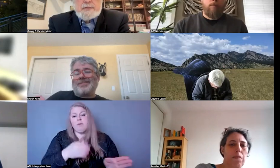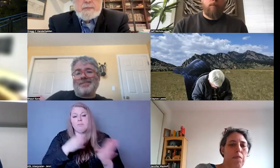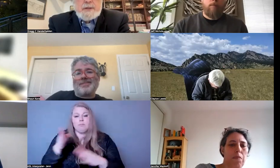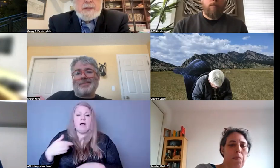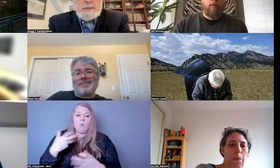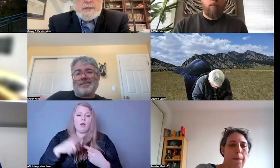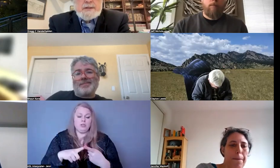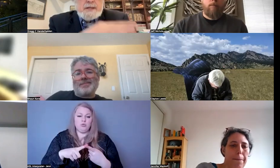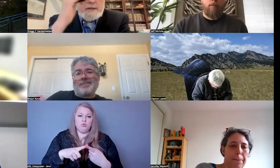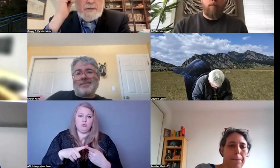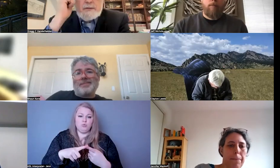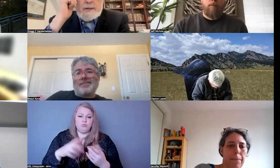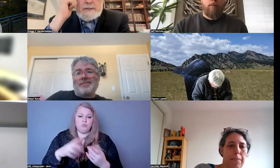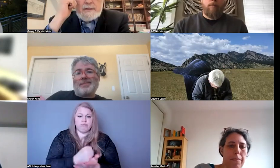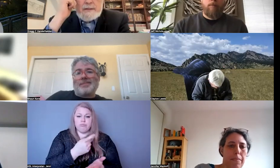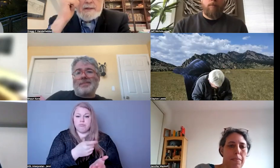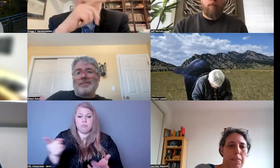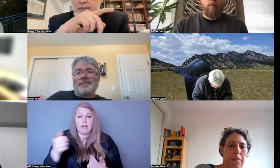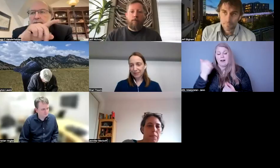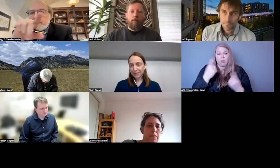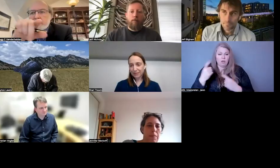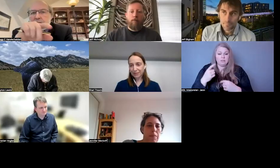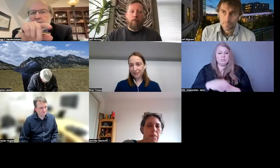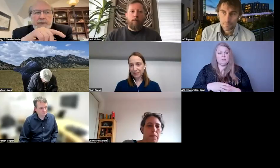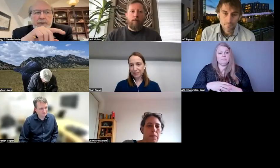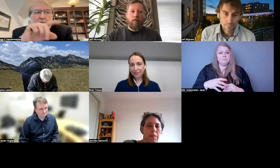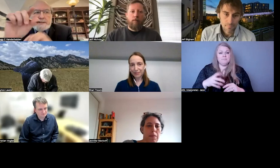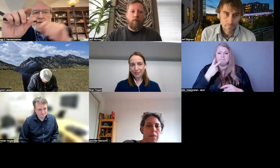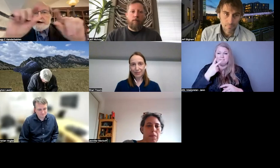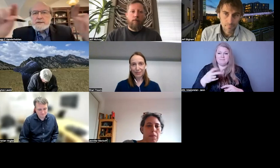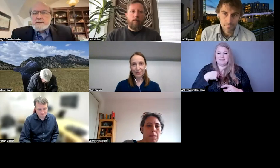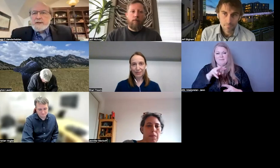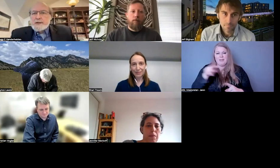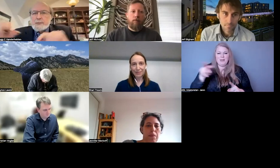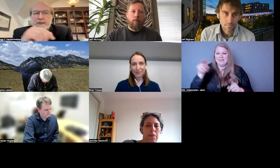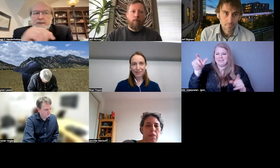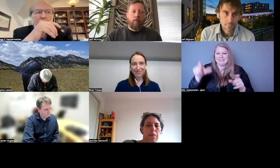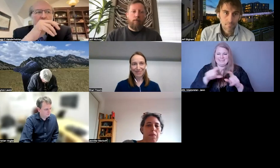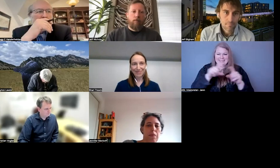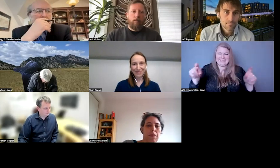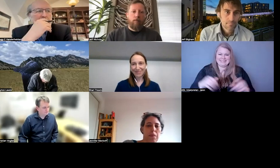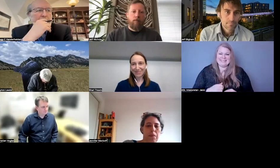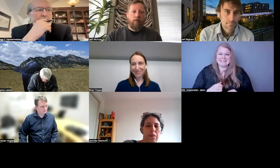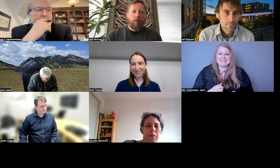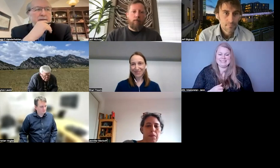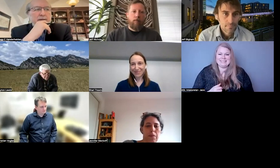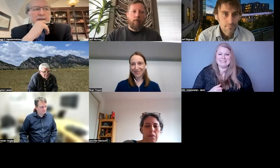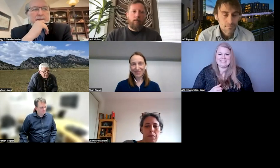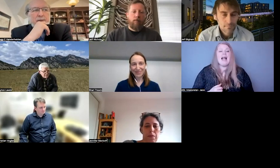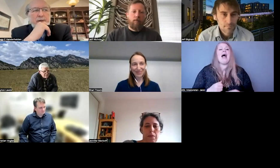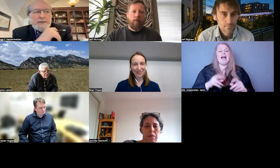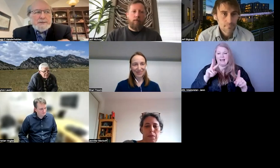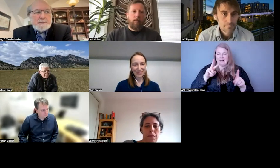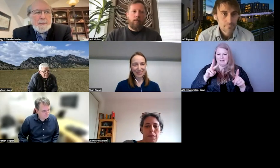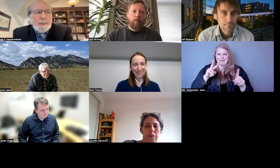want to make sure anybody else had any other thoughts. If you see me looking left and right, it's because I've got you lined up in a stripe across here. Oh, Vince, thanks